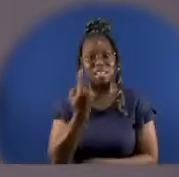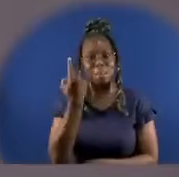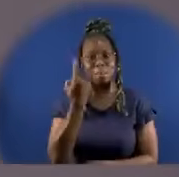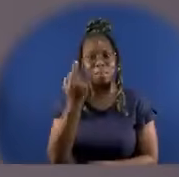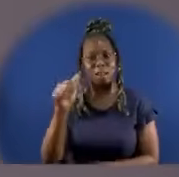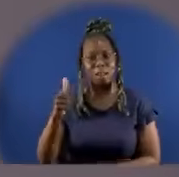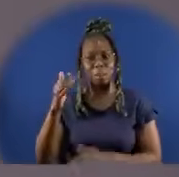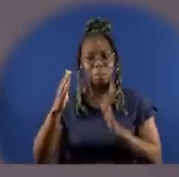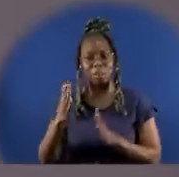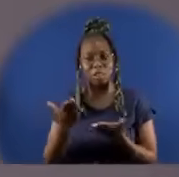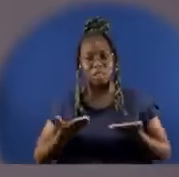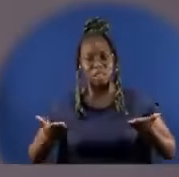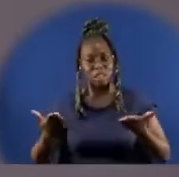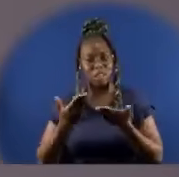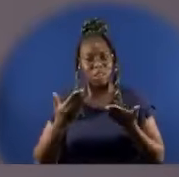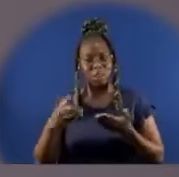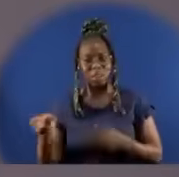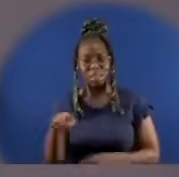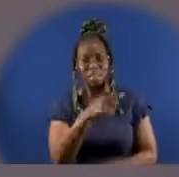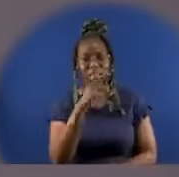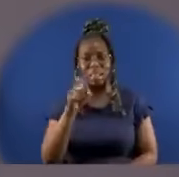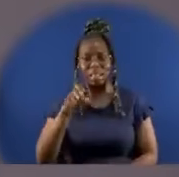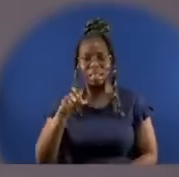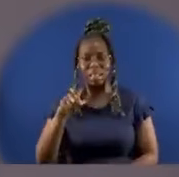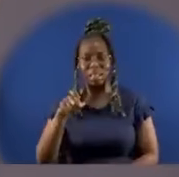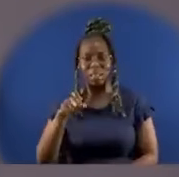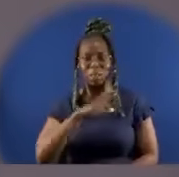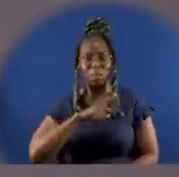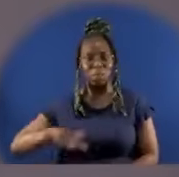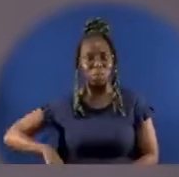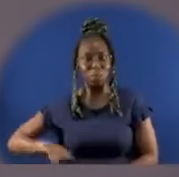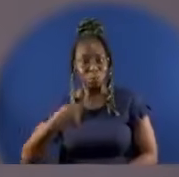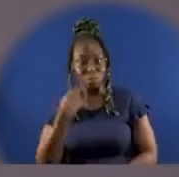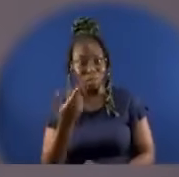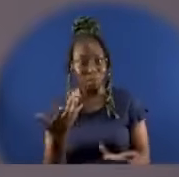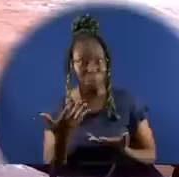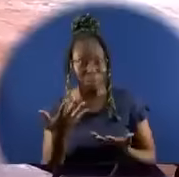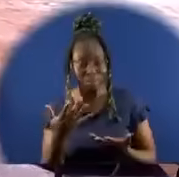And the Lord said, I got you. I know where you are. I know what you're going through.